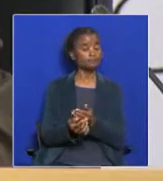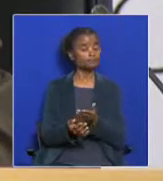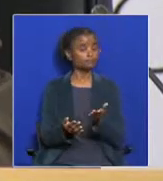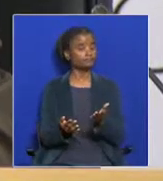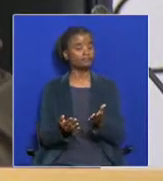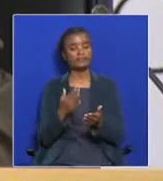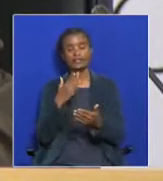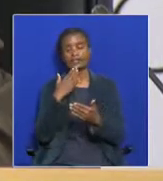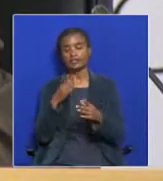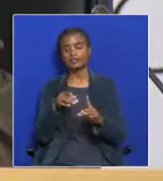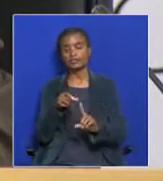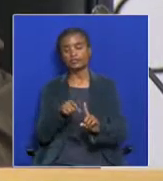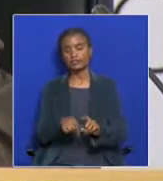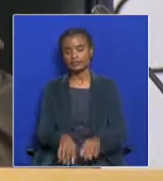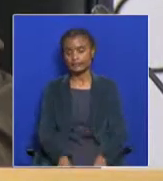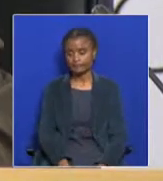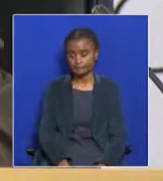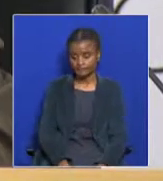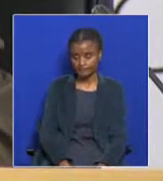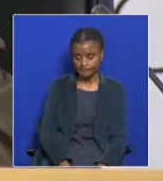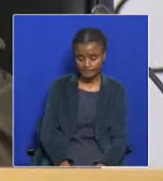Once again, to the Commission,